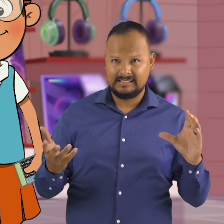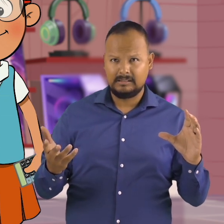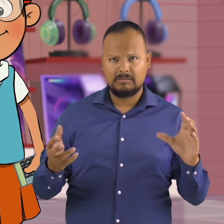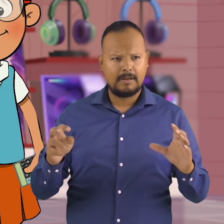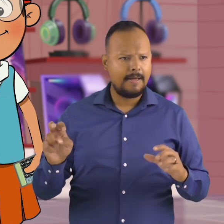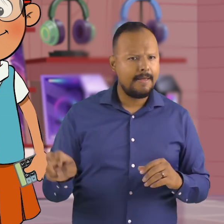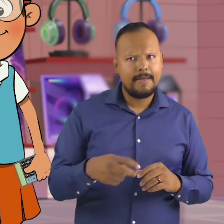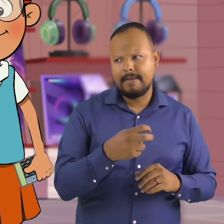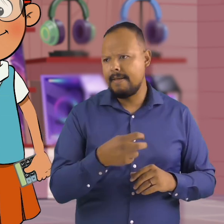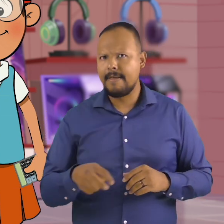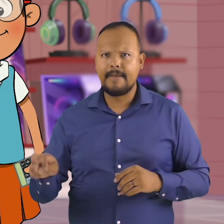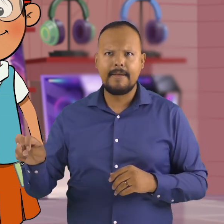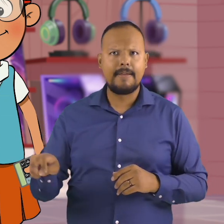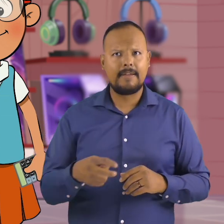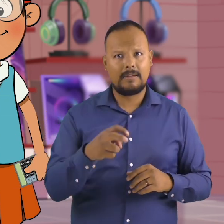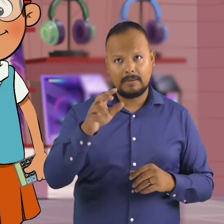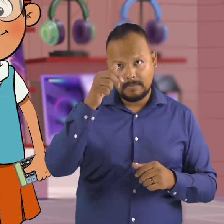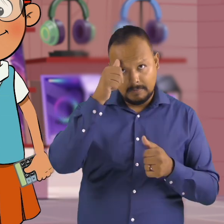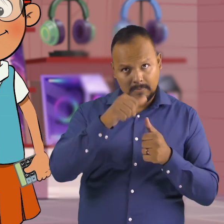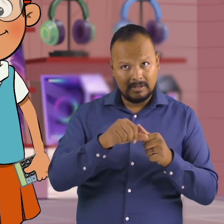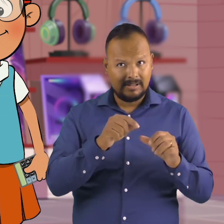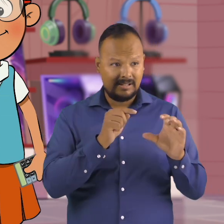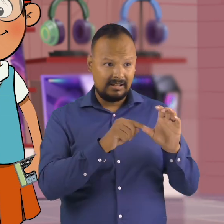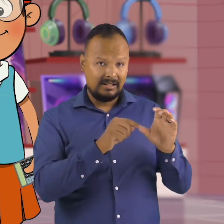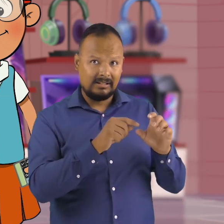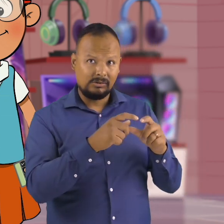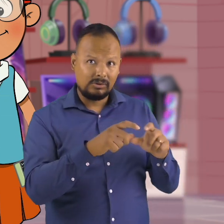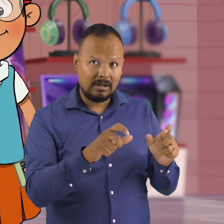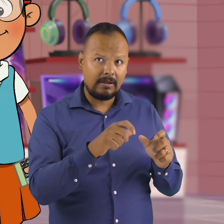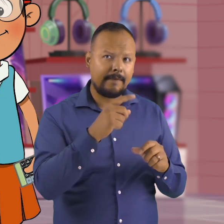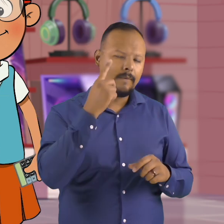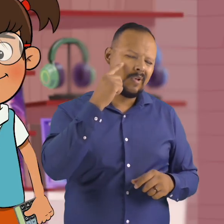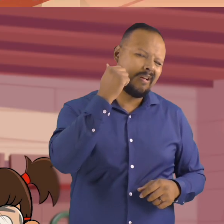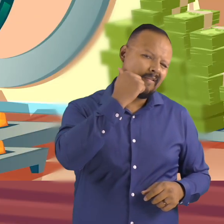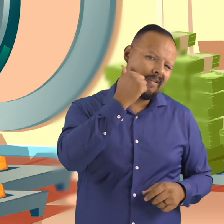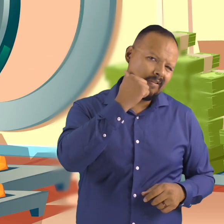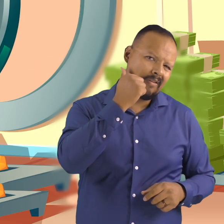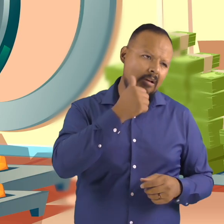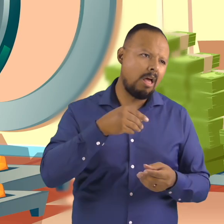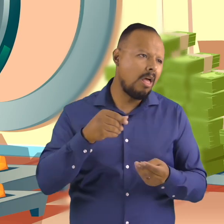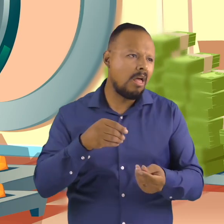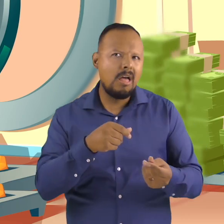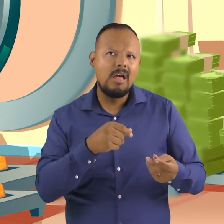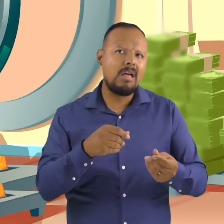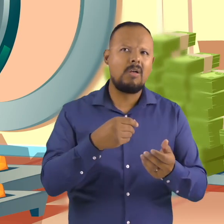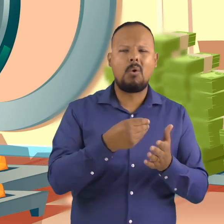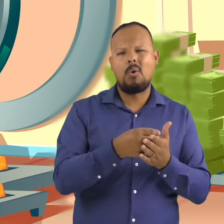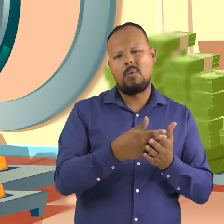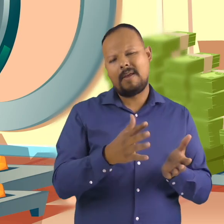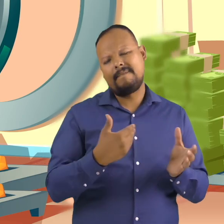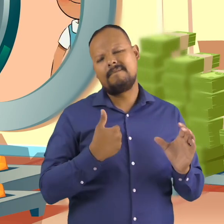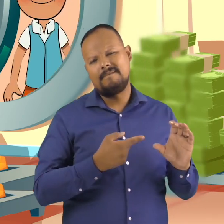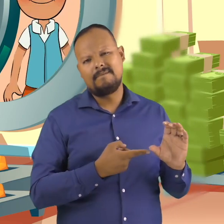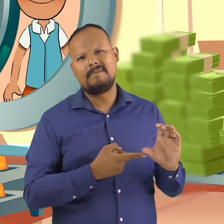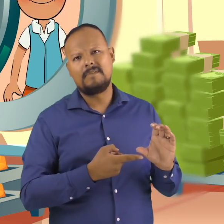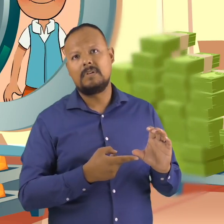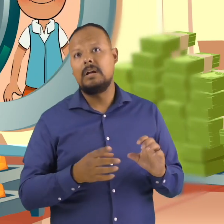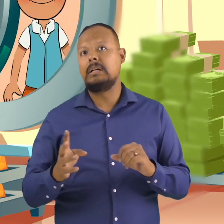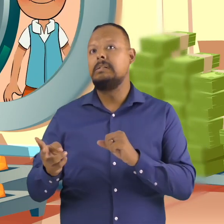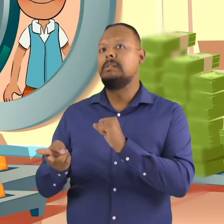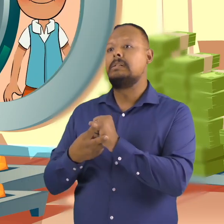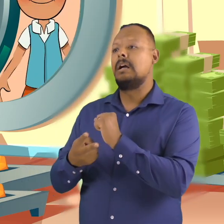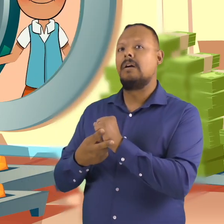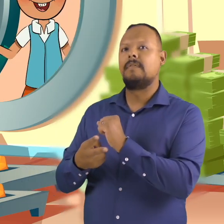are for day-to-day purchases using money you already have, and savings accounts are for